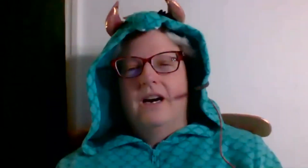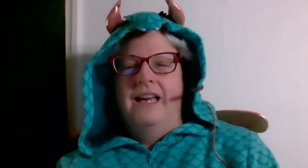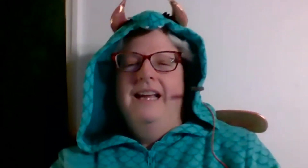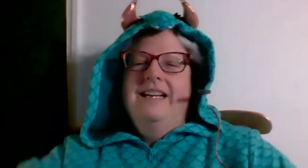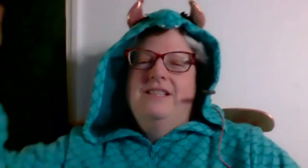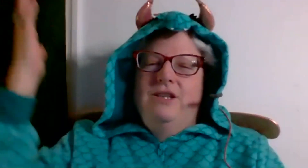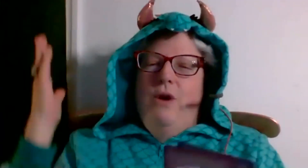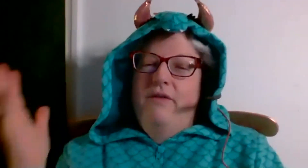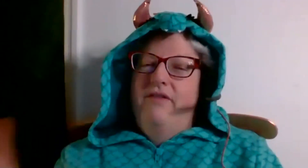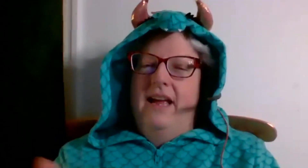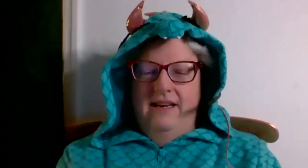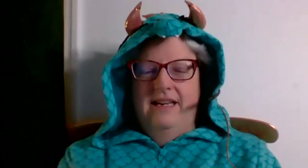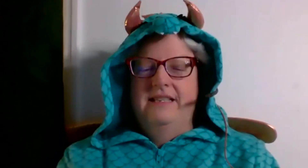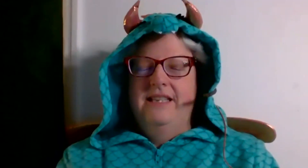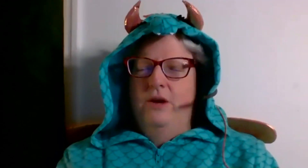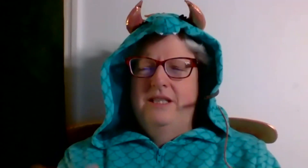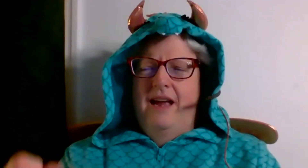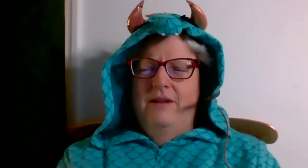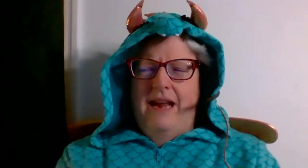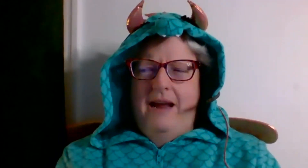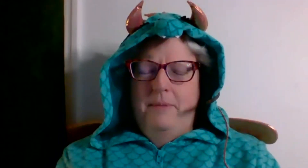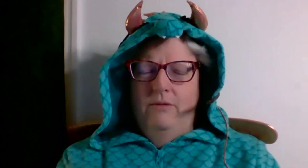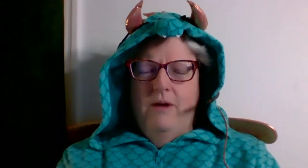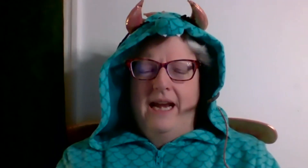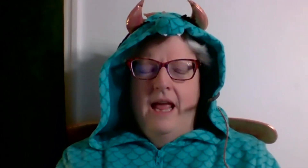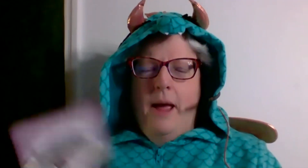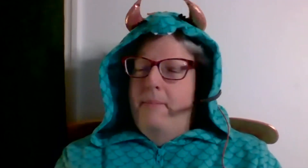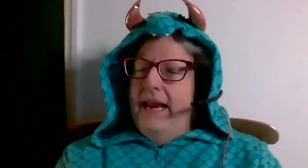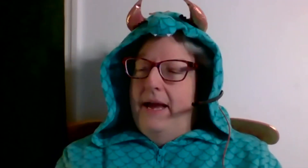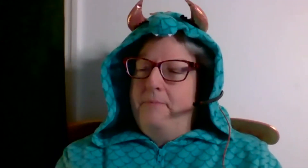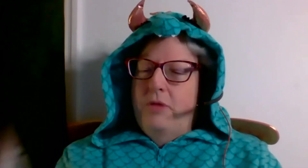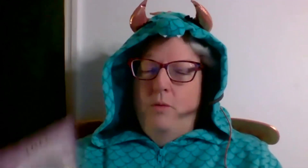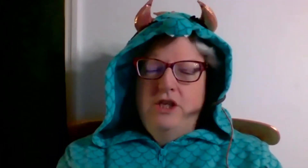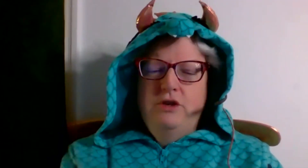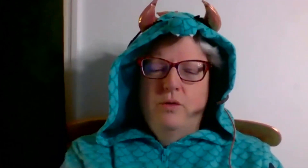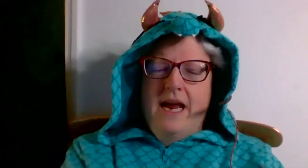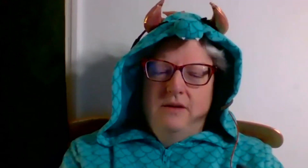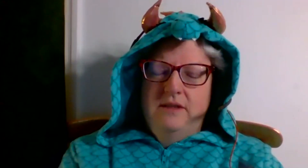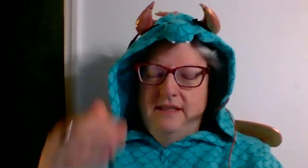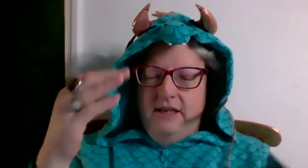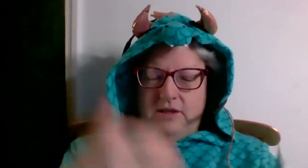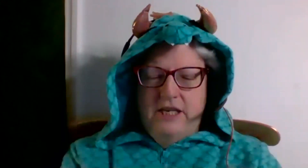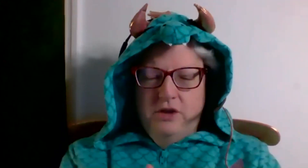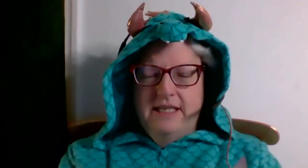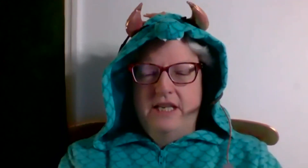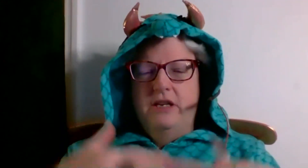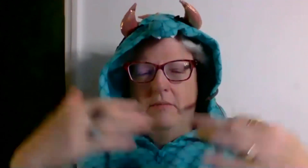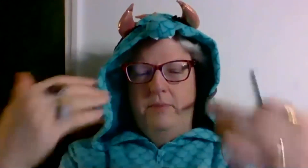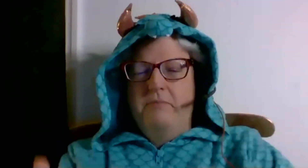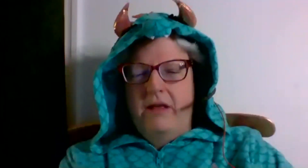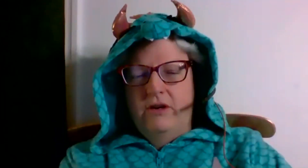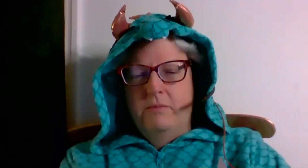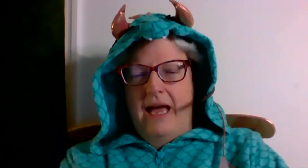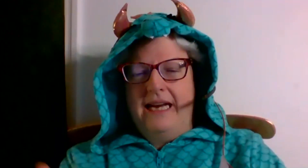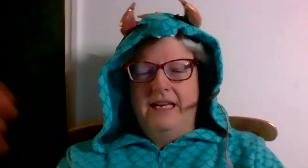doesn't work. It's also no fun, because, you know, it's not happening right. But once you ground, you know, set your intention,